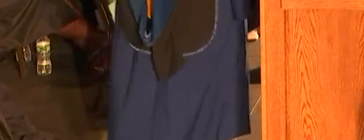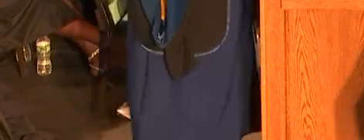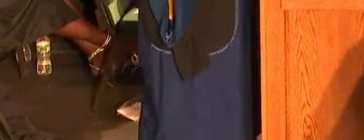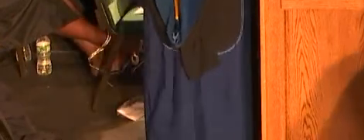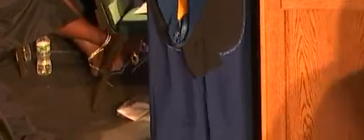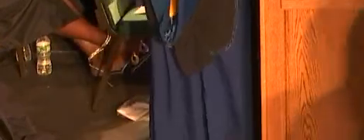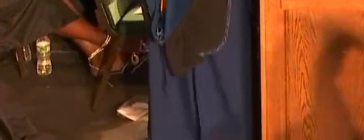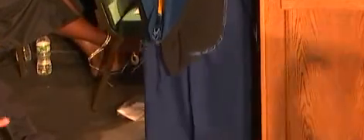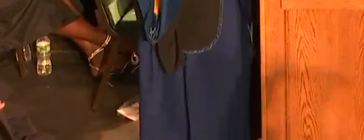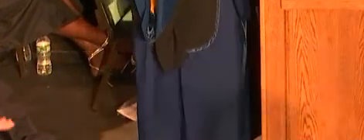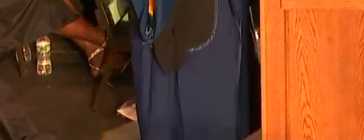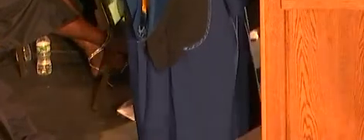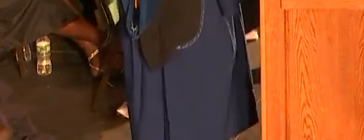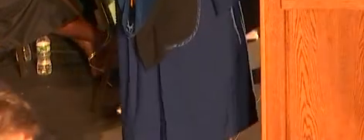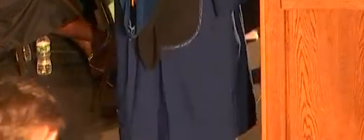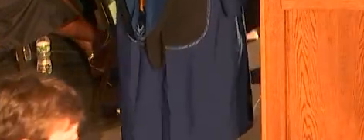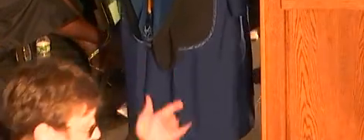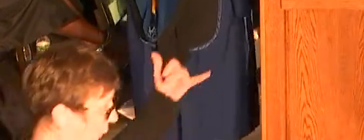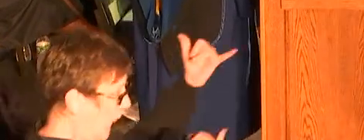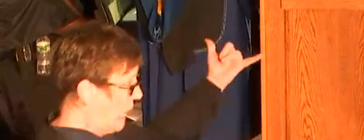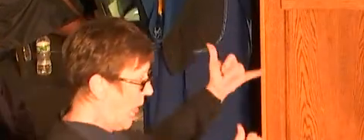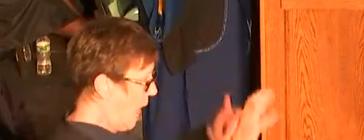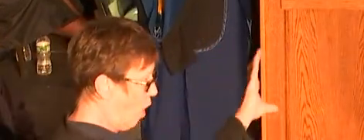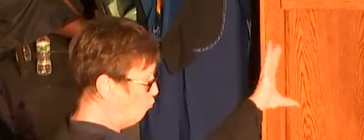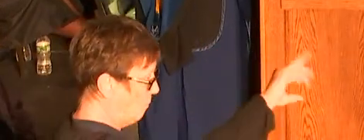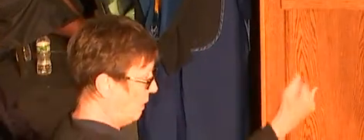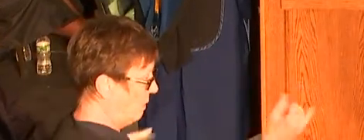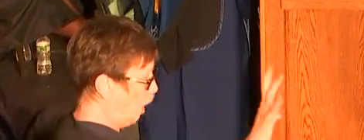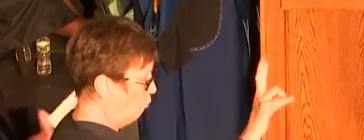Nicole Christine Carrera.